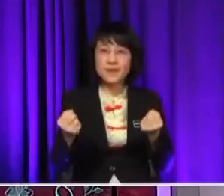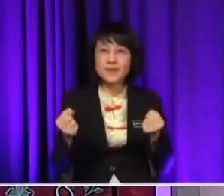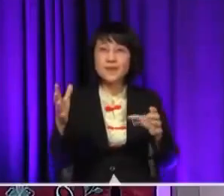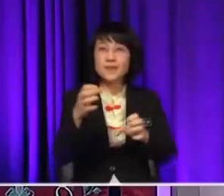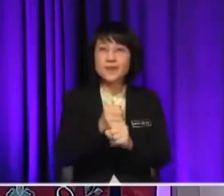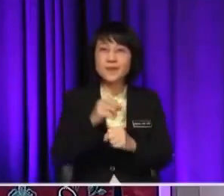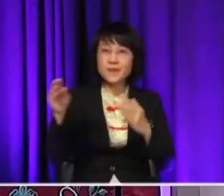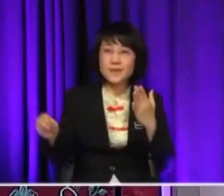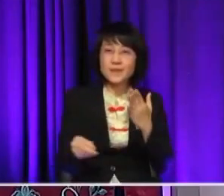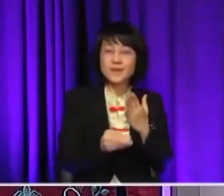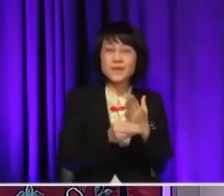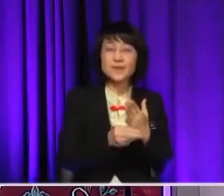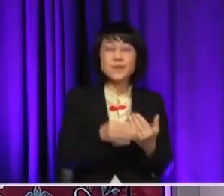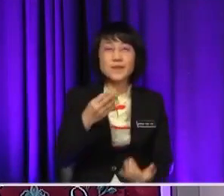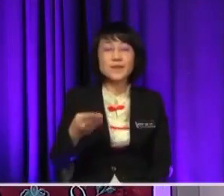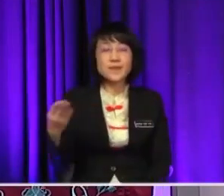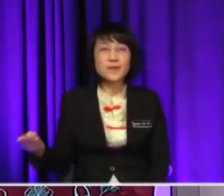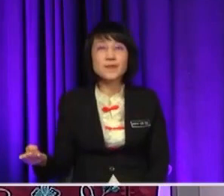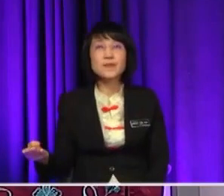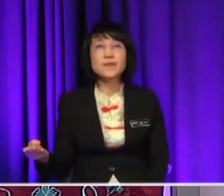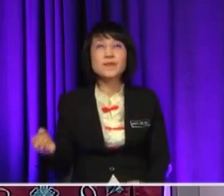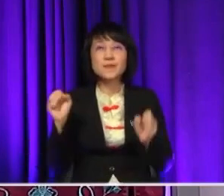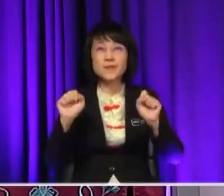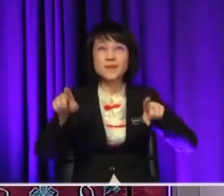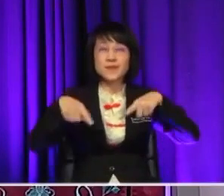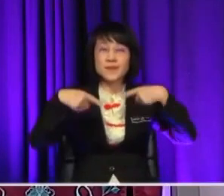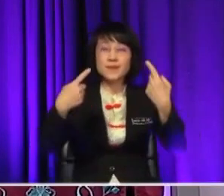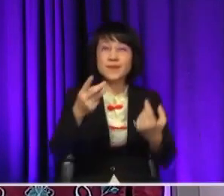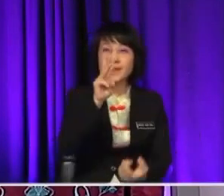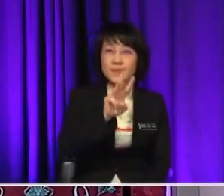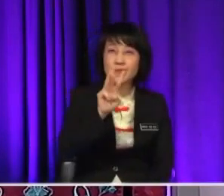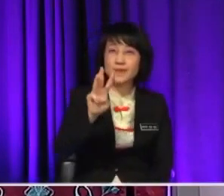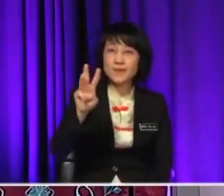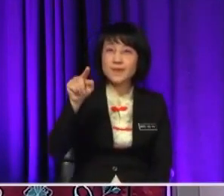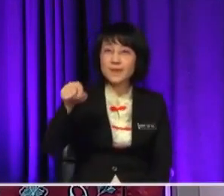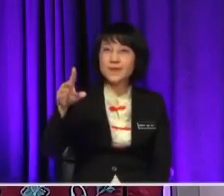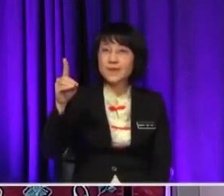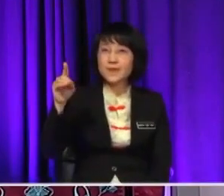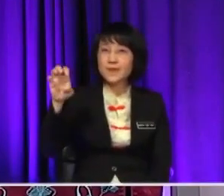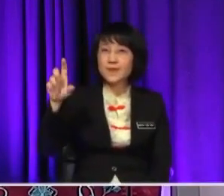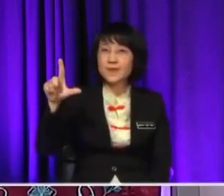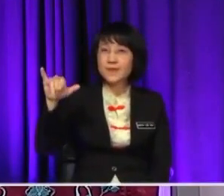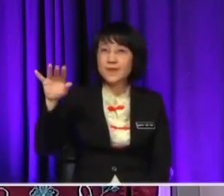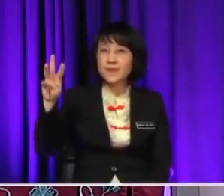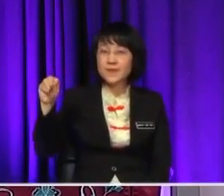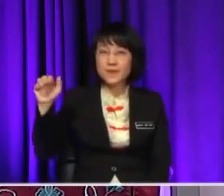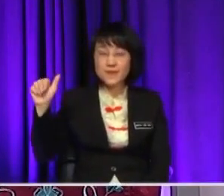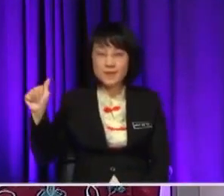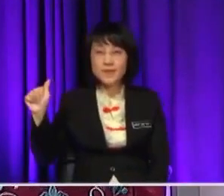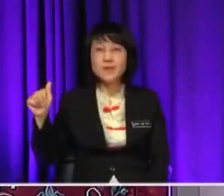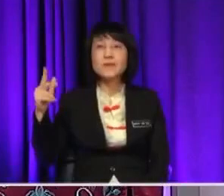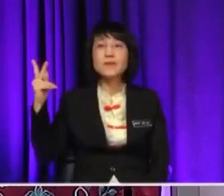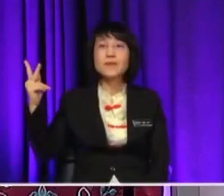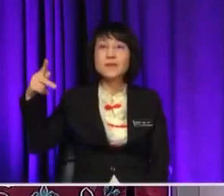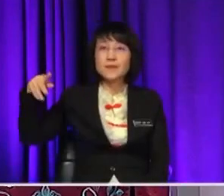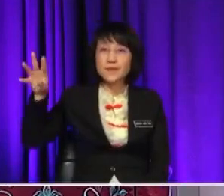They can try the Delima portal. Yep. Right, so they can look at Pelantar Delima